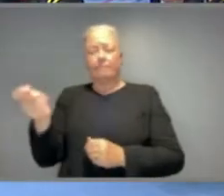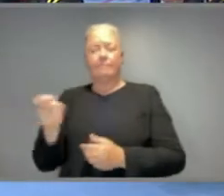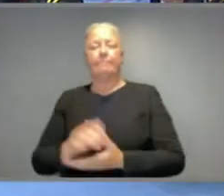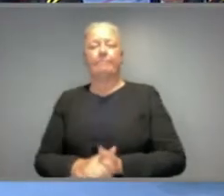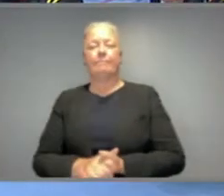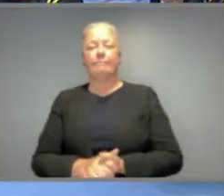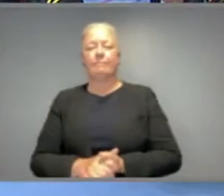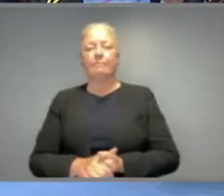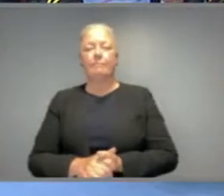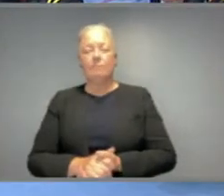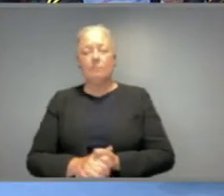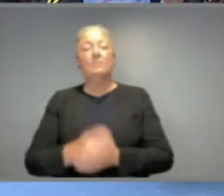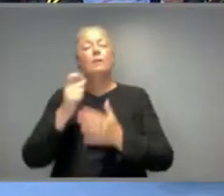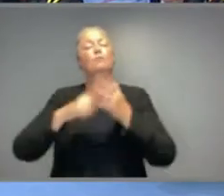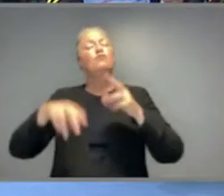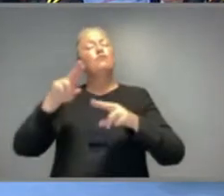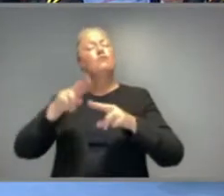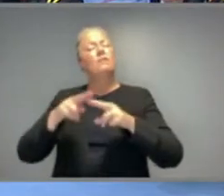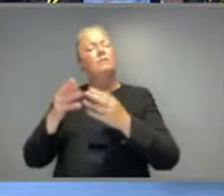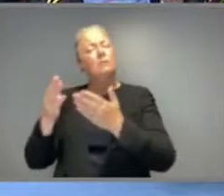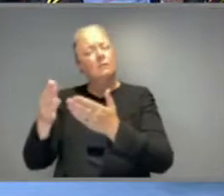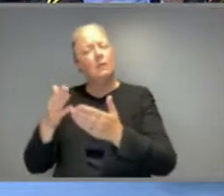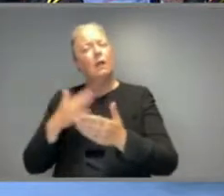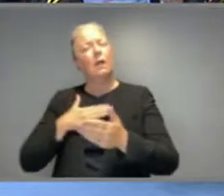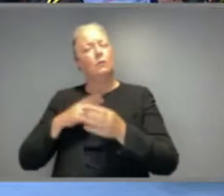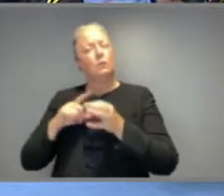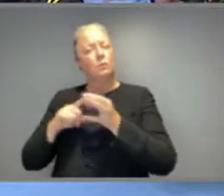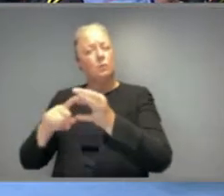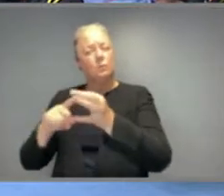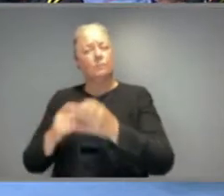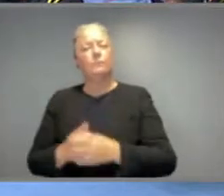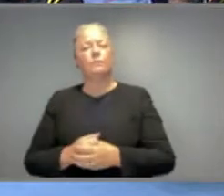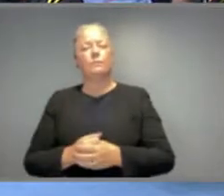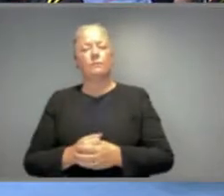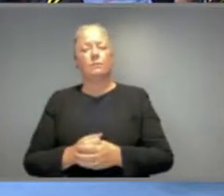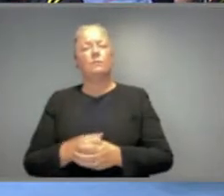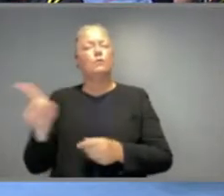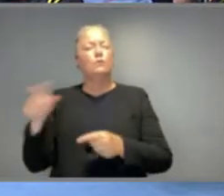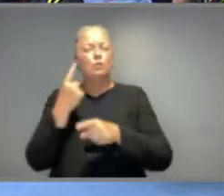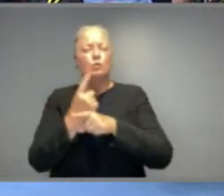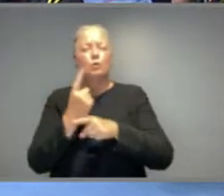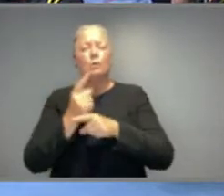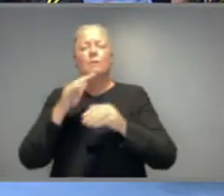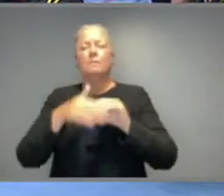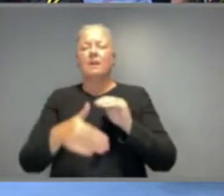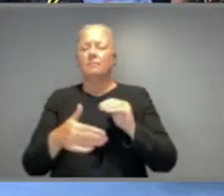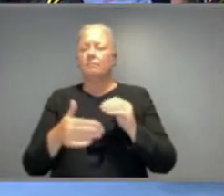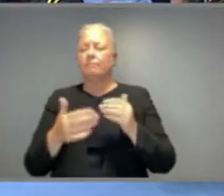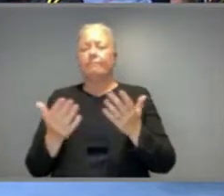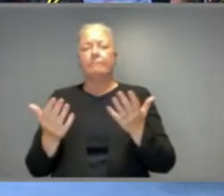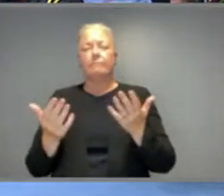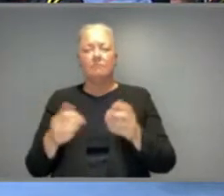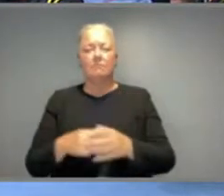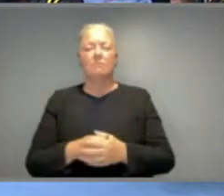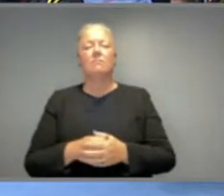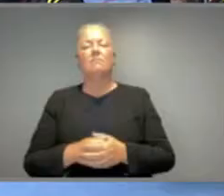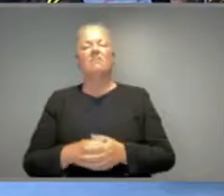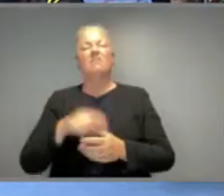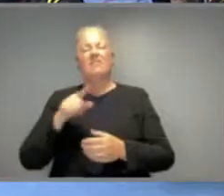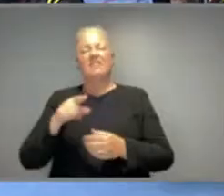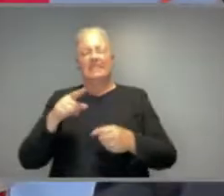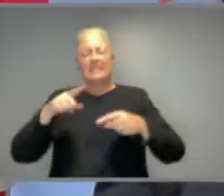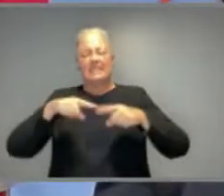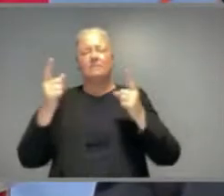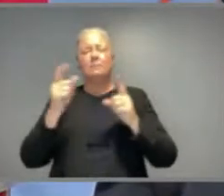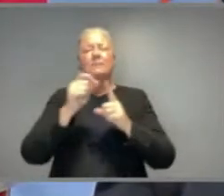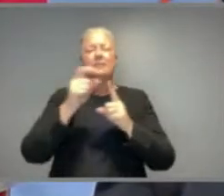Professor, first, in view of what you were saying about the differences in transmission, groups which are